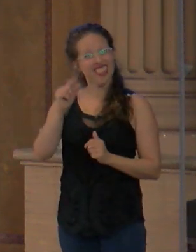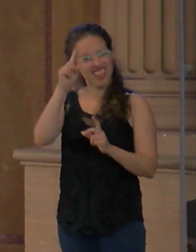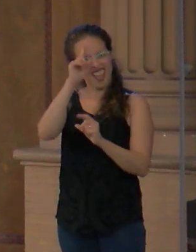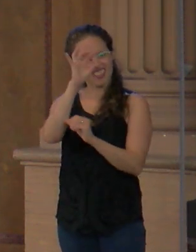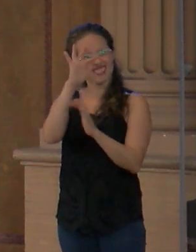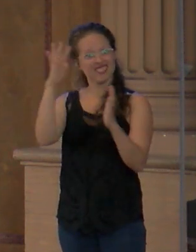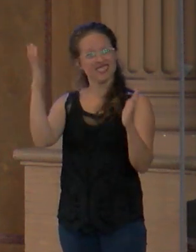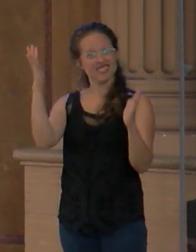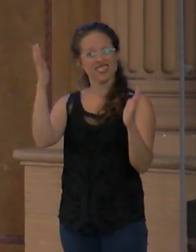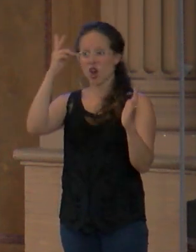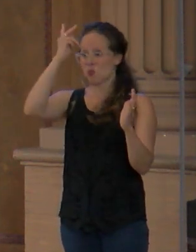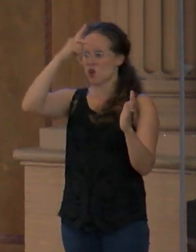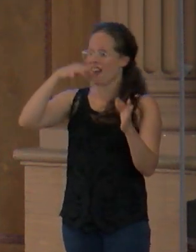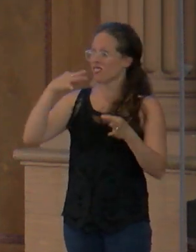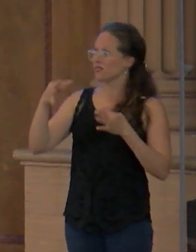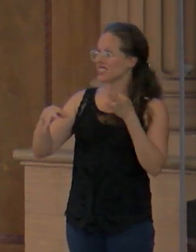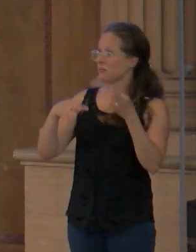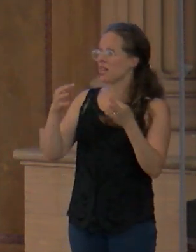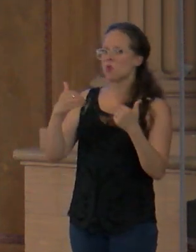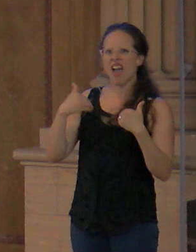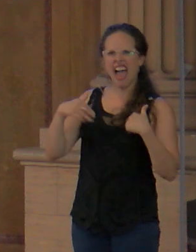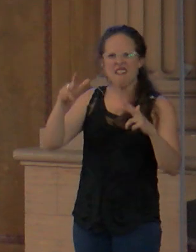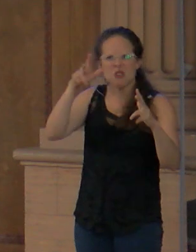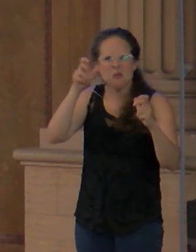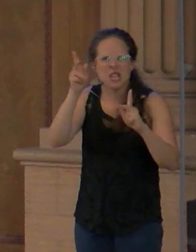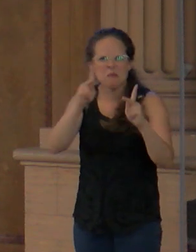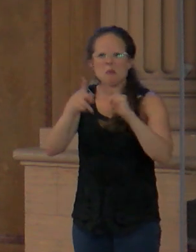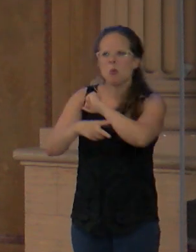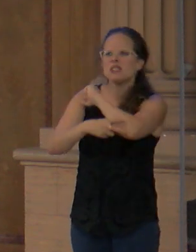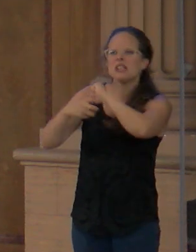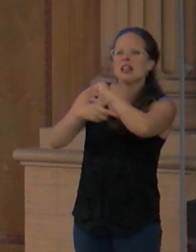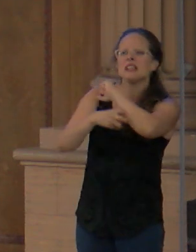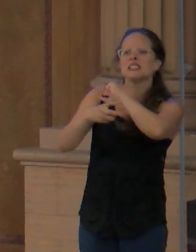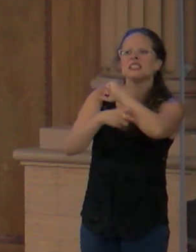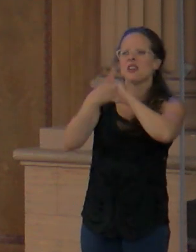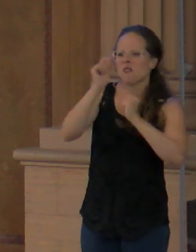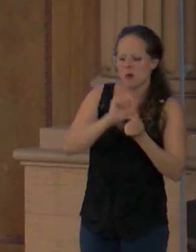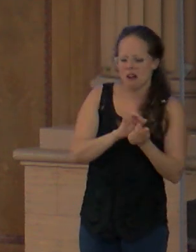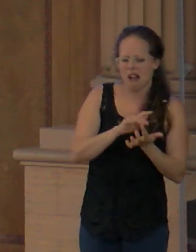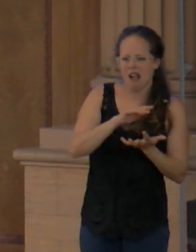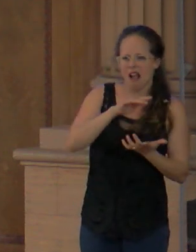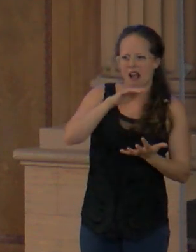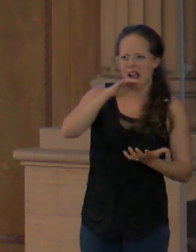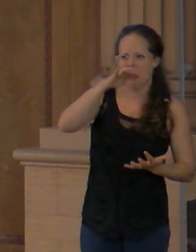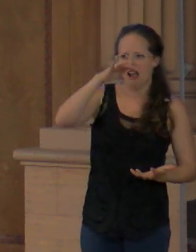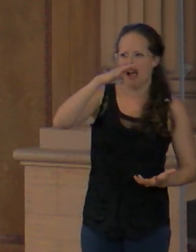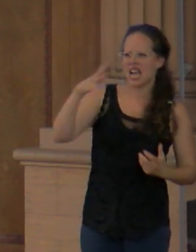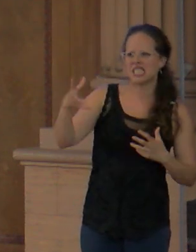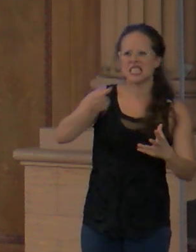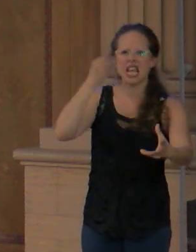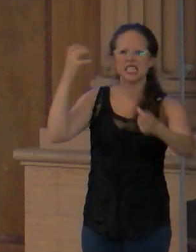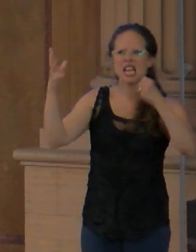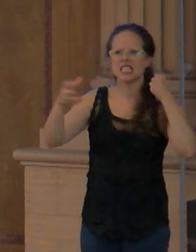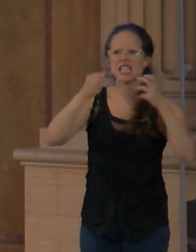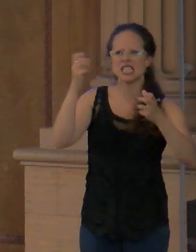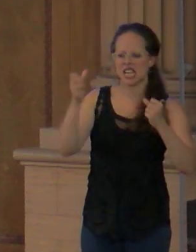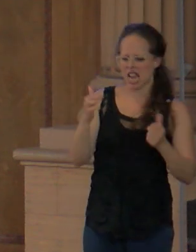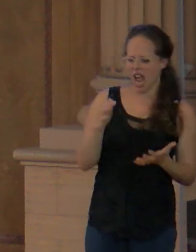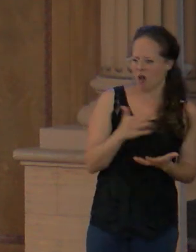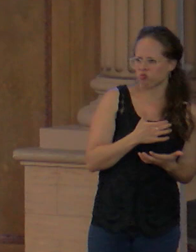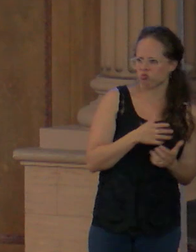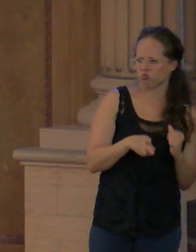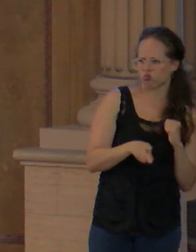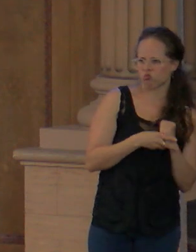Proverbs, where you have wicked people who are stealing from the poor to advantage themselves. Wicked people take without giving. They